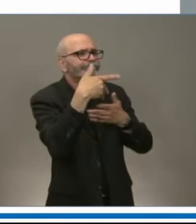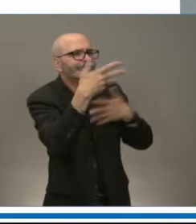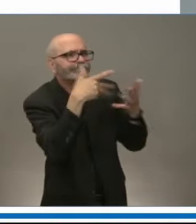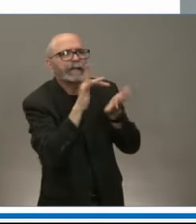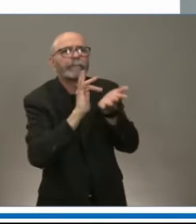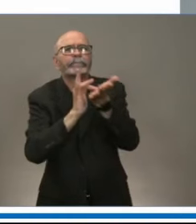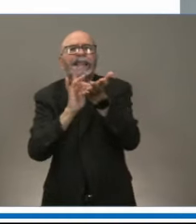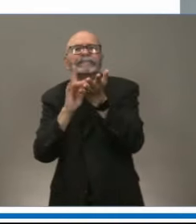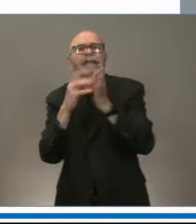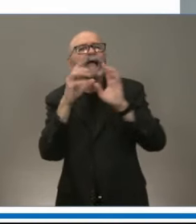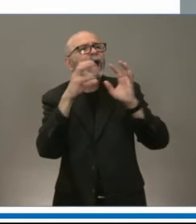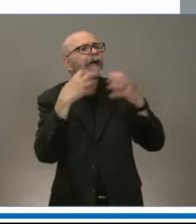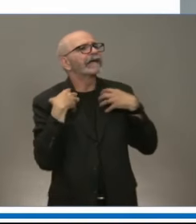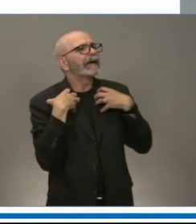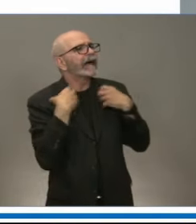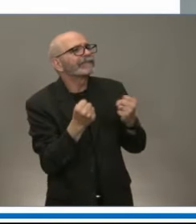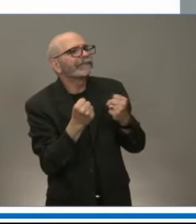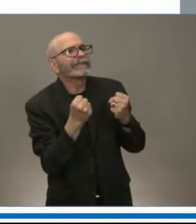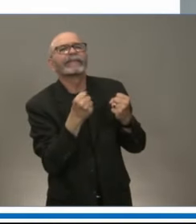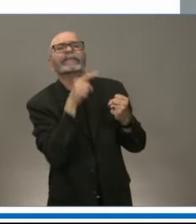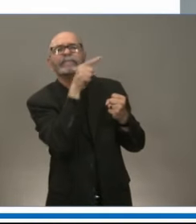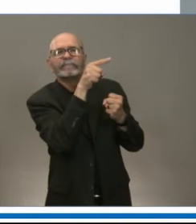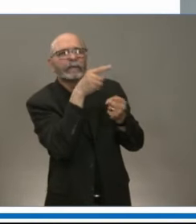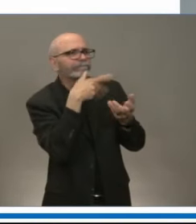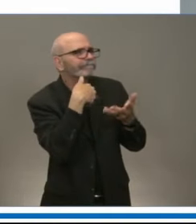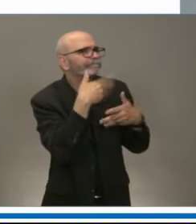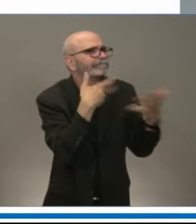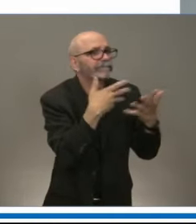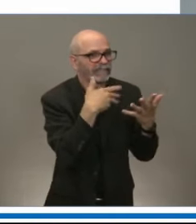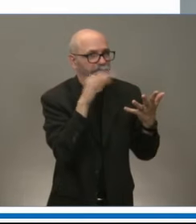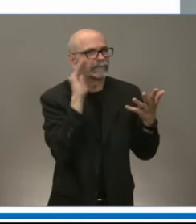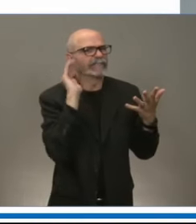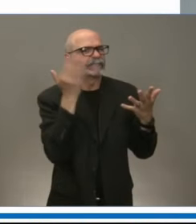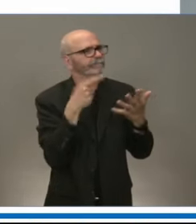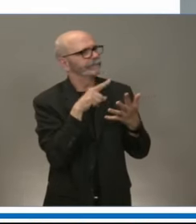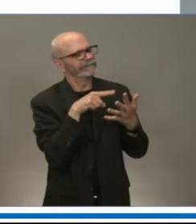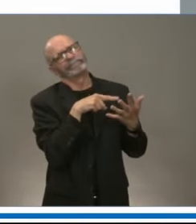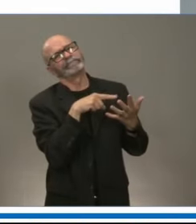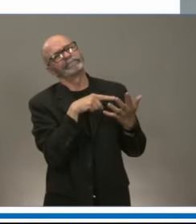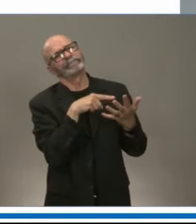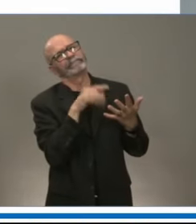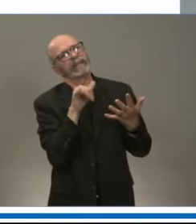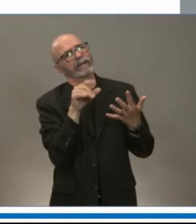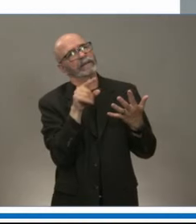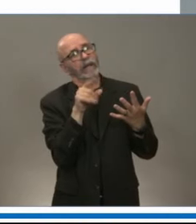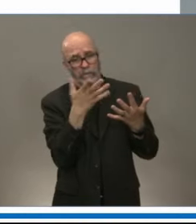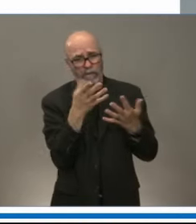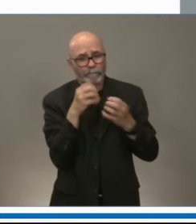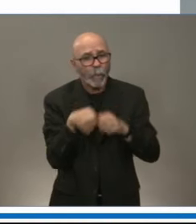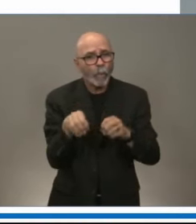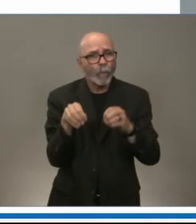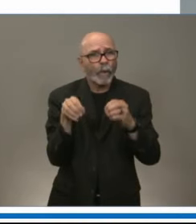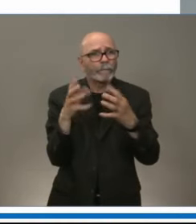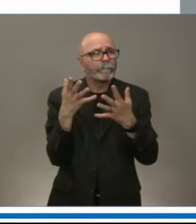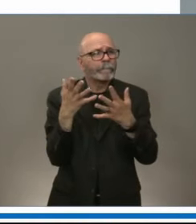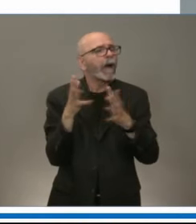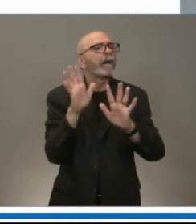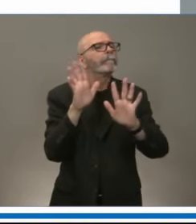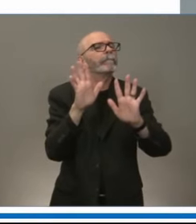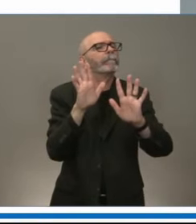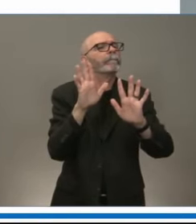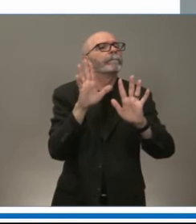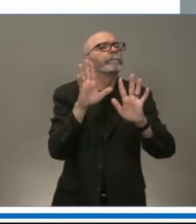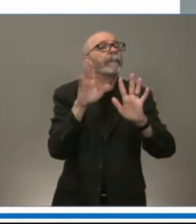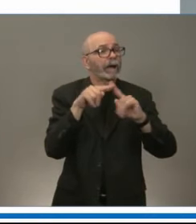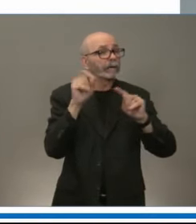cases where it's becoming clear that it's going to be, once we get to the end of the case investigation, it's less likely